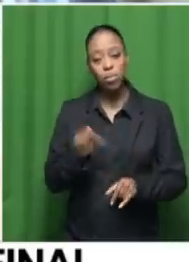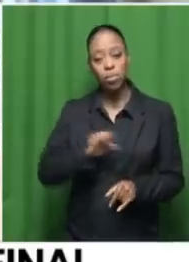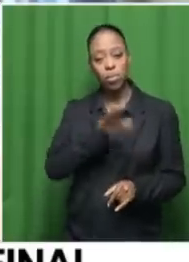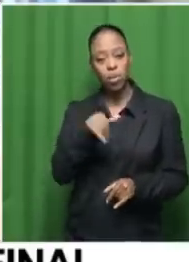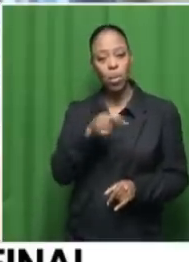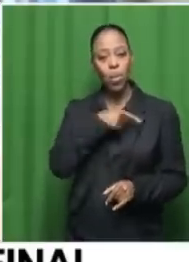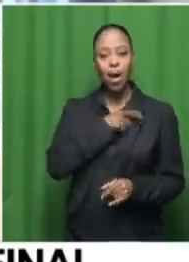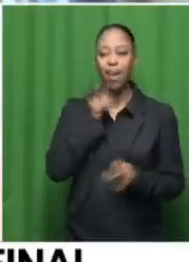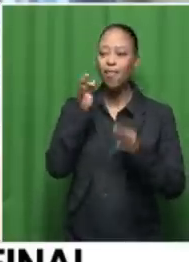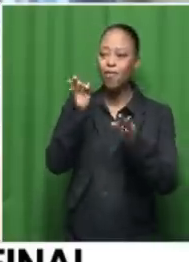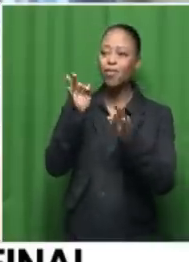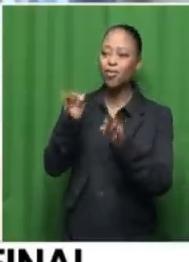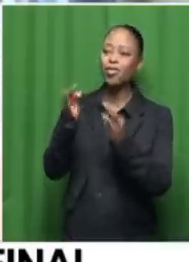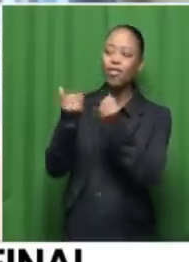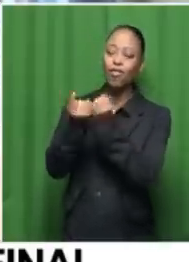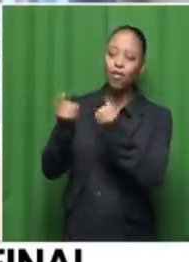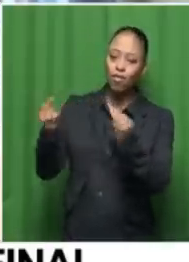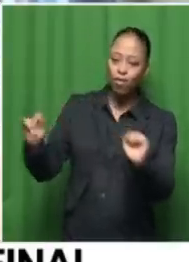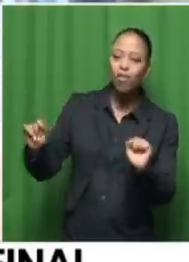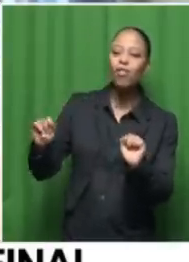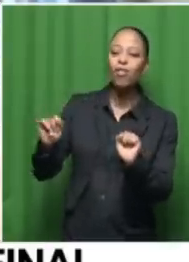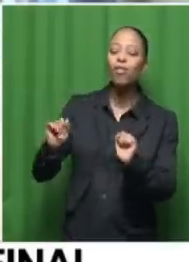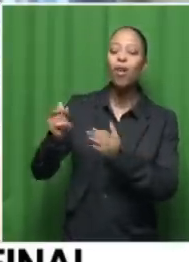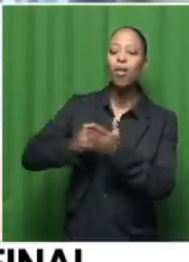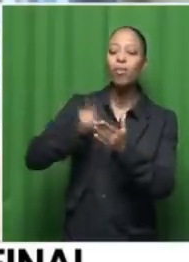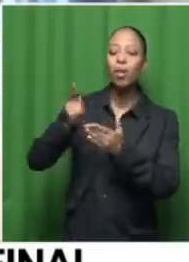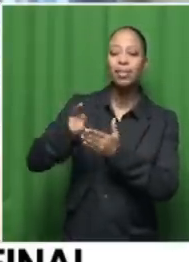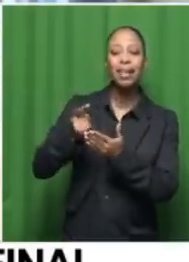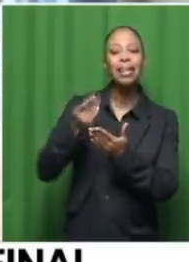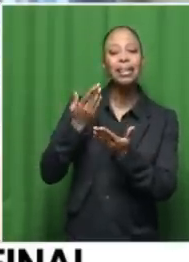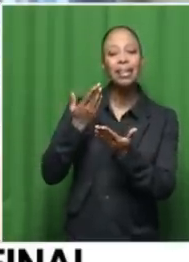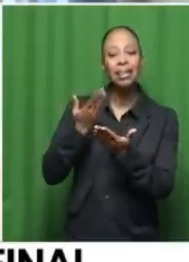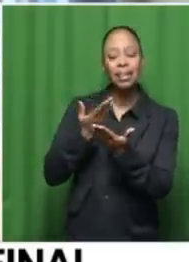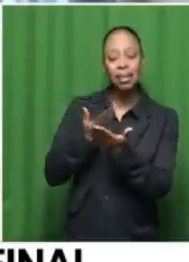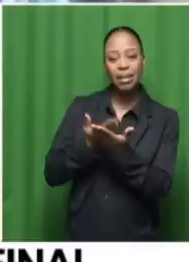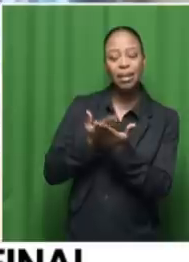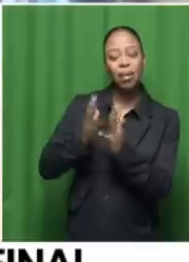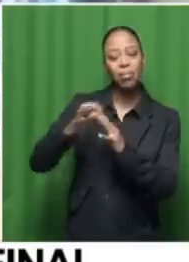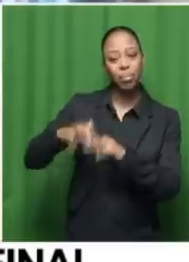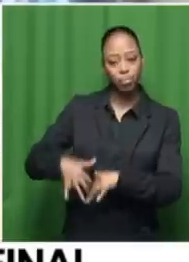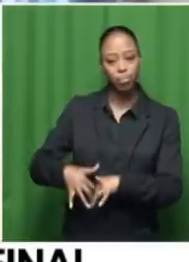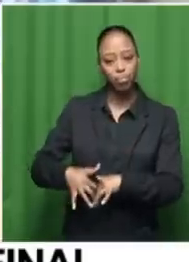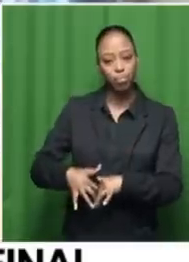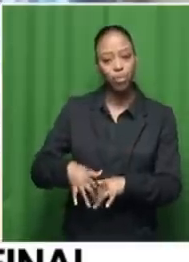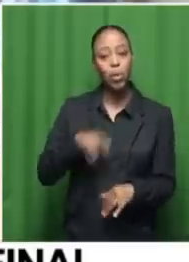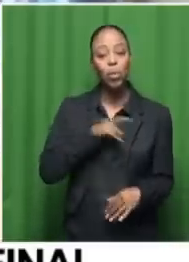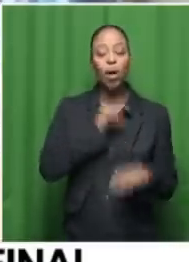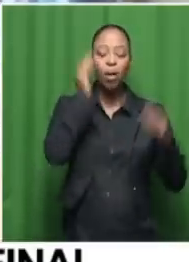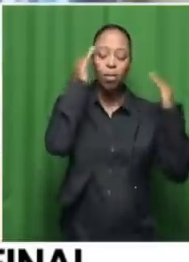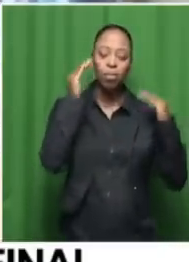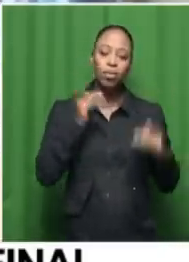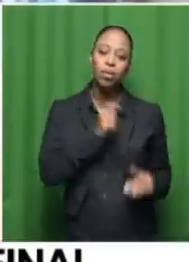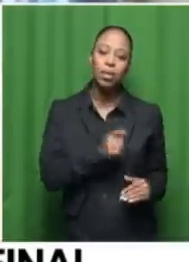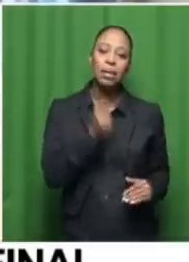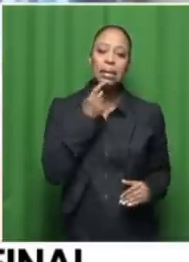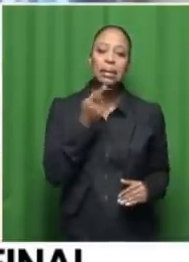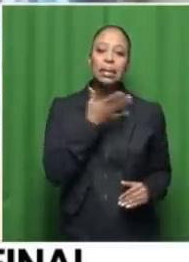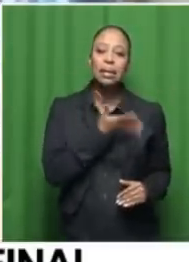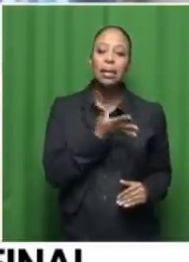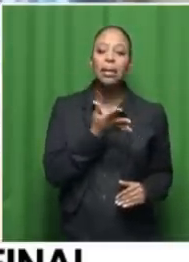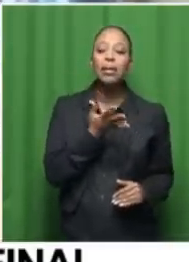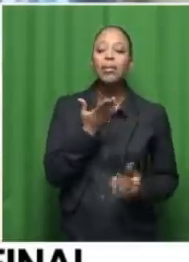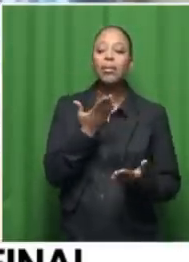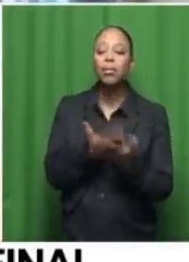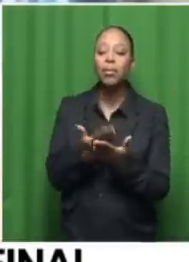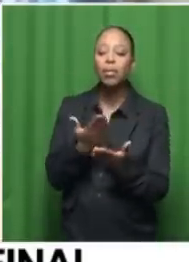the future of the democratic project, or as the judges put it in poetic style, it threatens to fell at